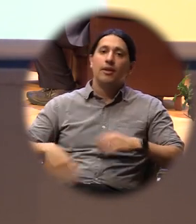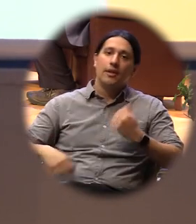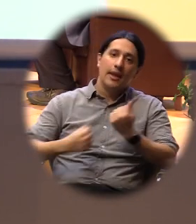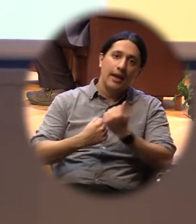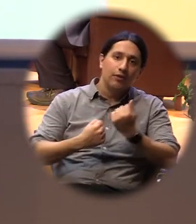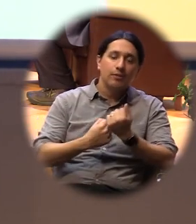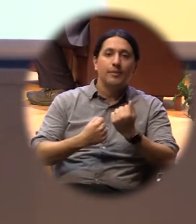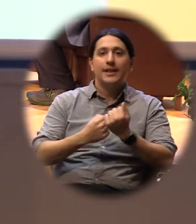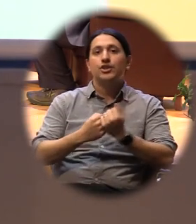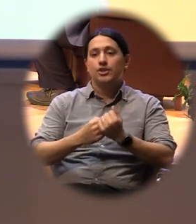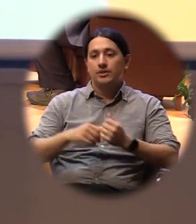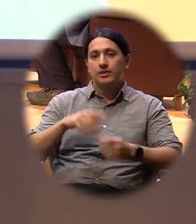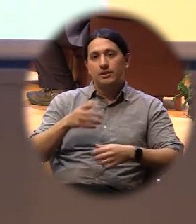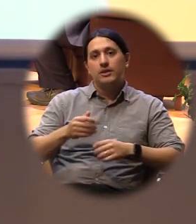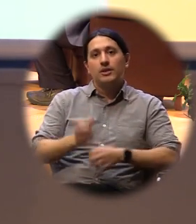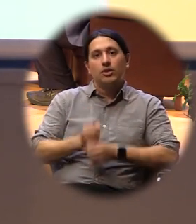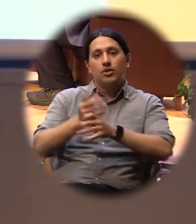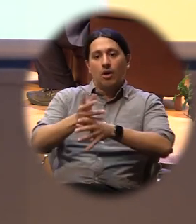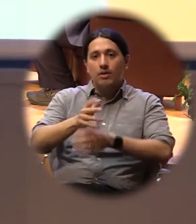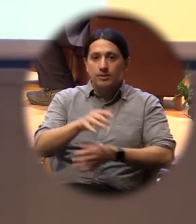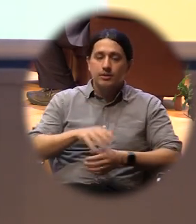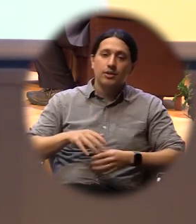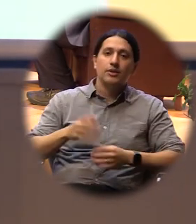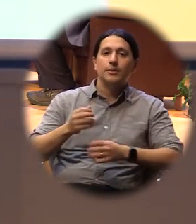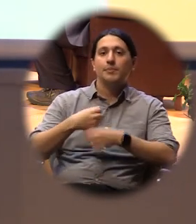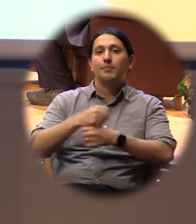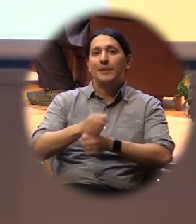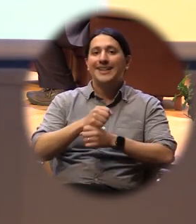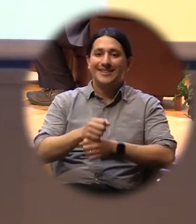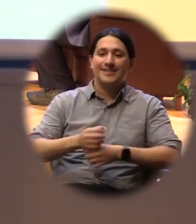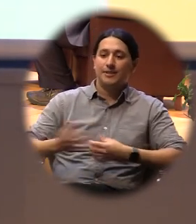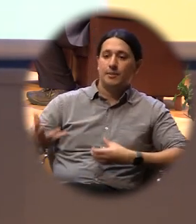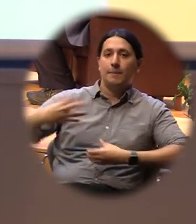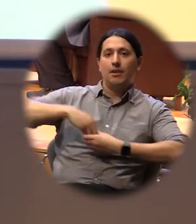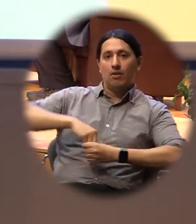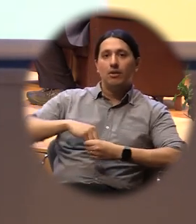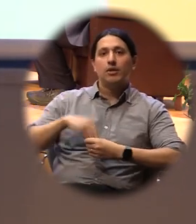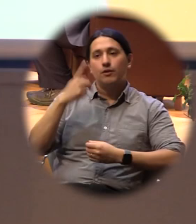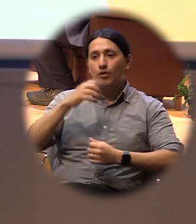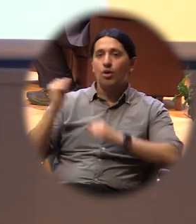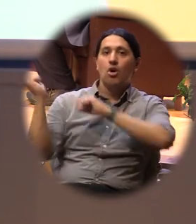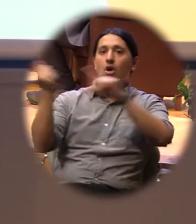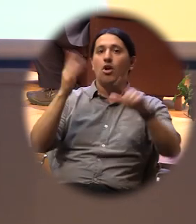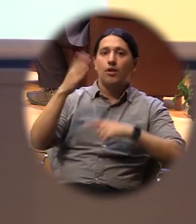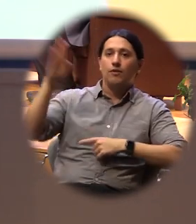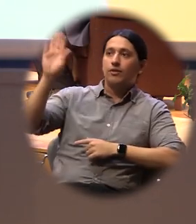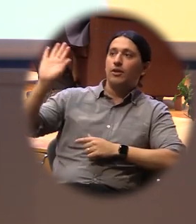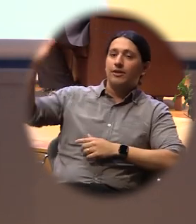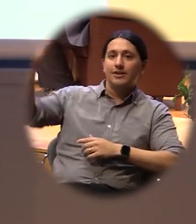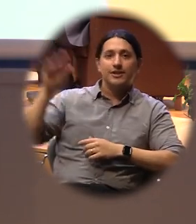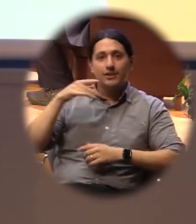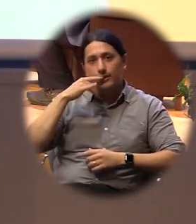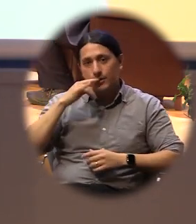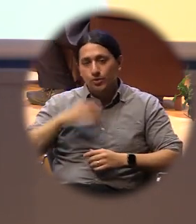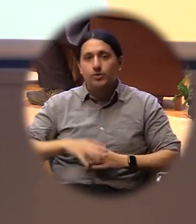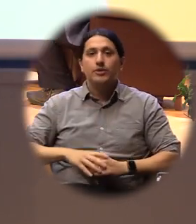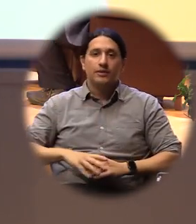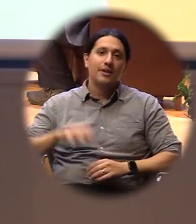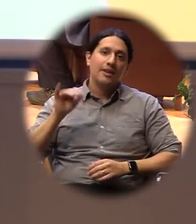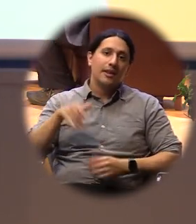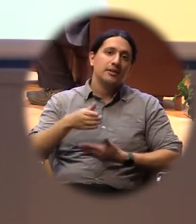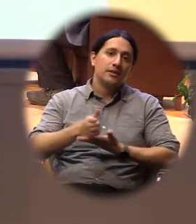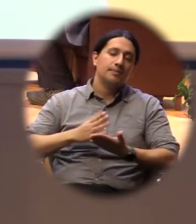cultivating radical belonging for all of God's children. So that is some of the work that I get to do as